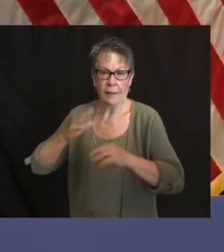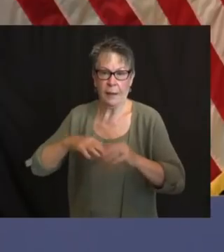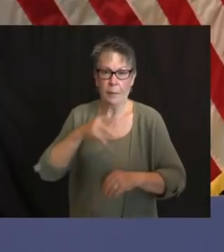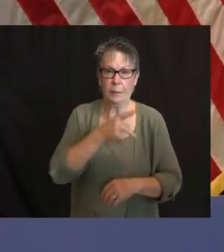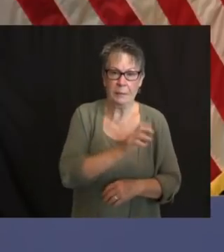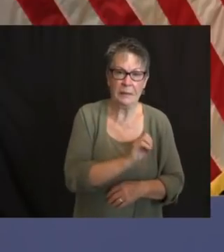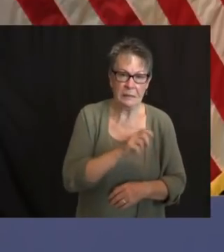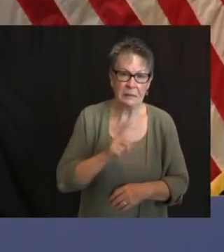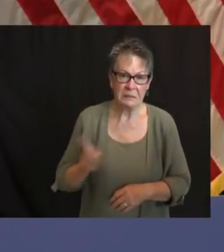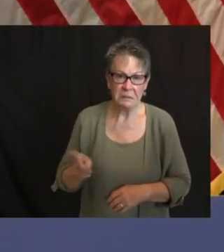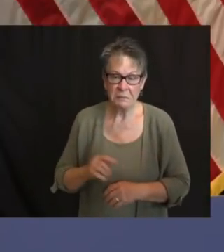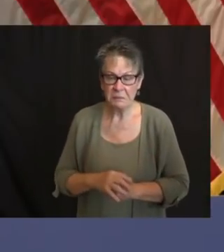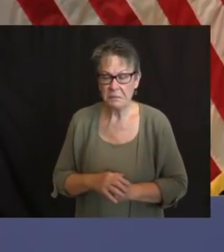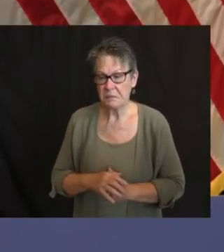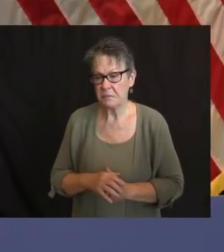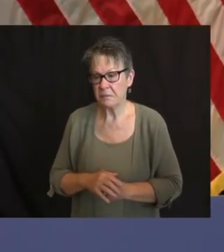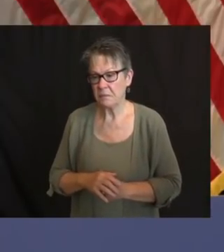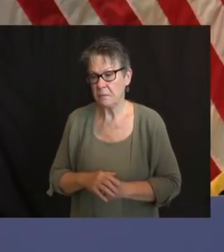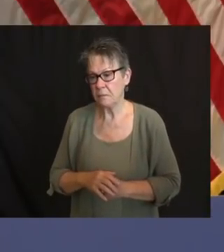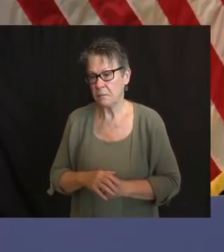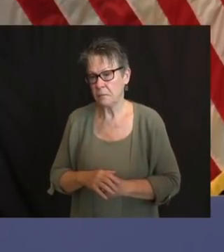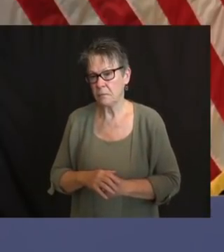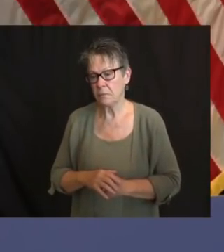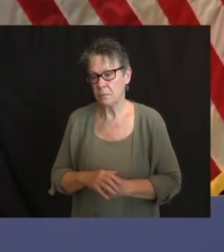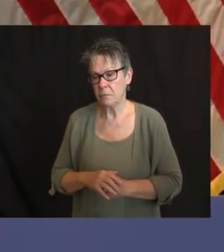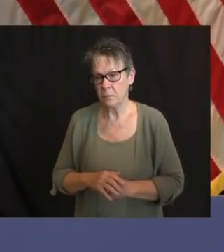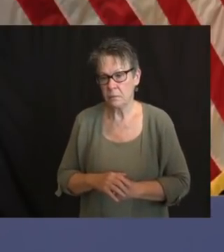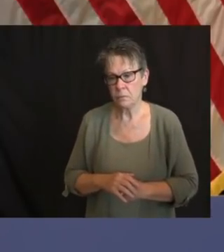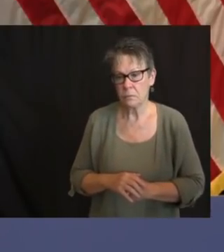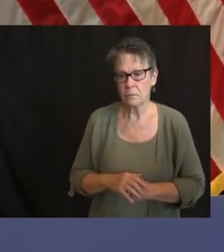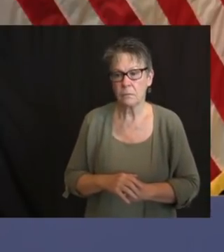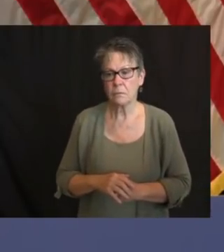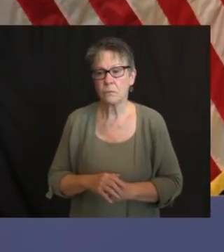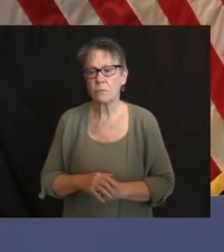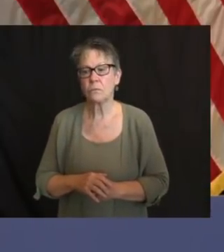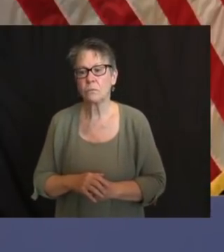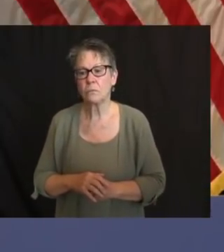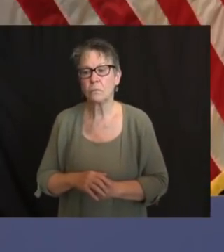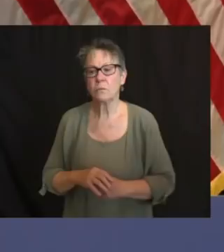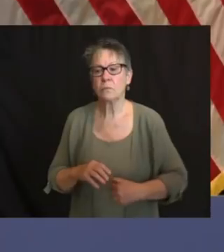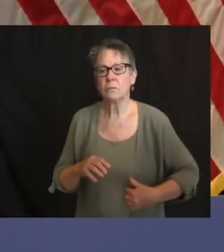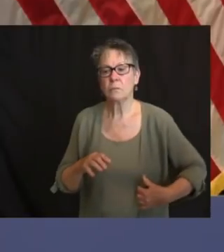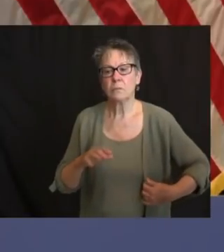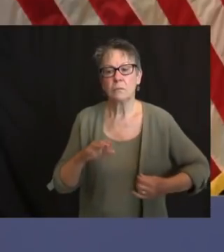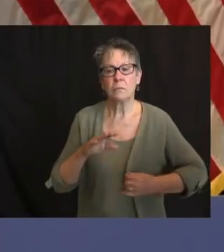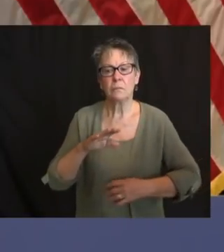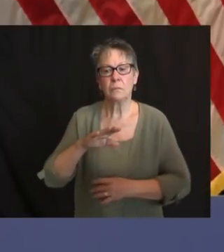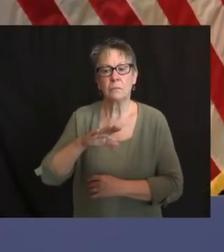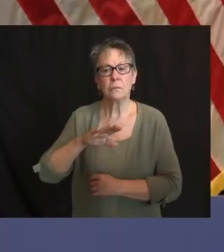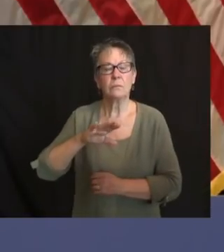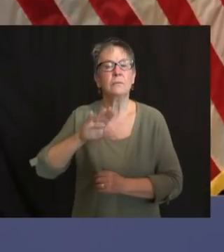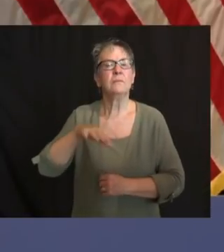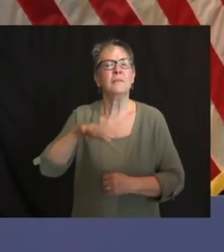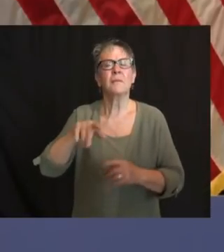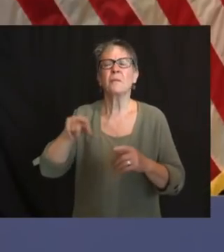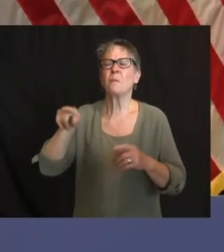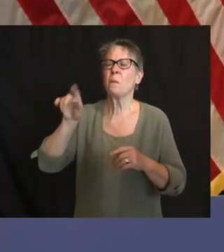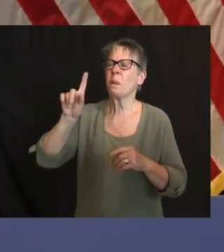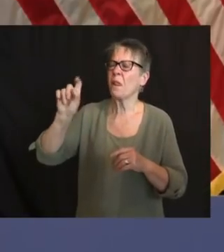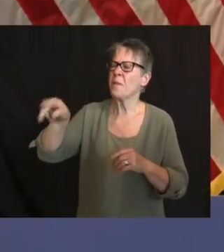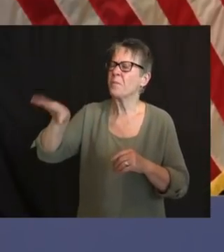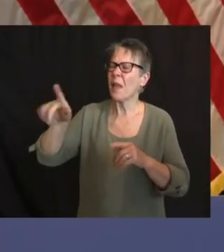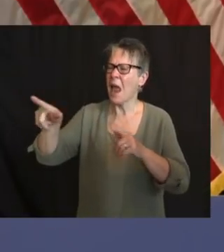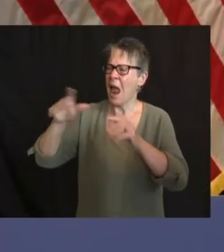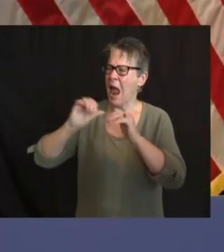departments will get new tracers? We talked to a handful who say they already have enough people doing tracing and would prefer funds. Do you want to comment on that? They do not have